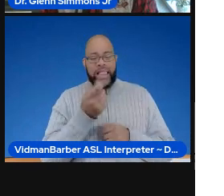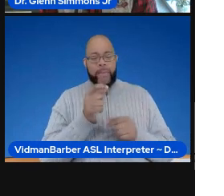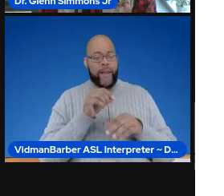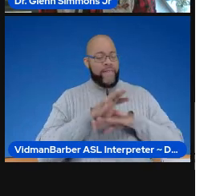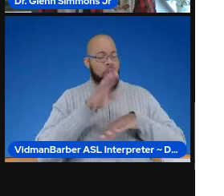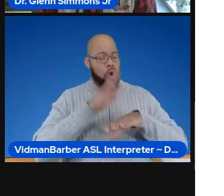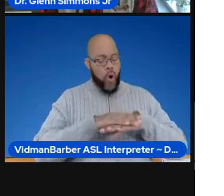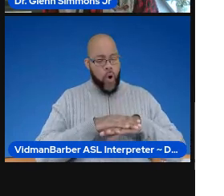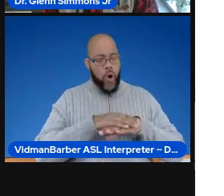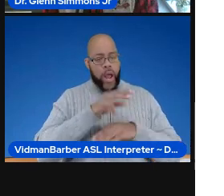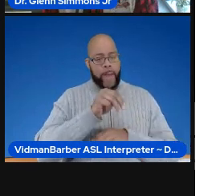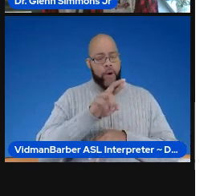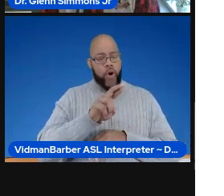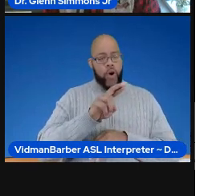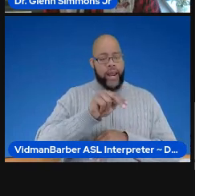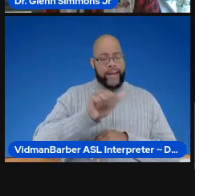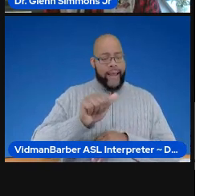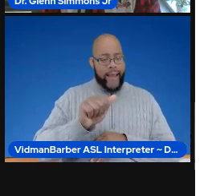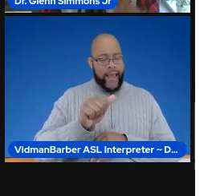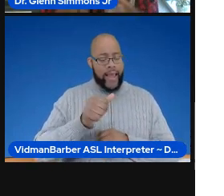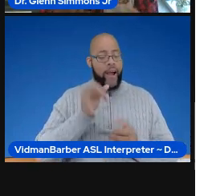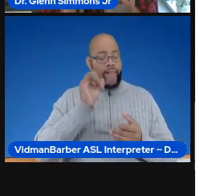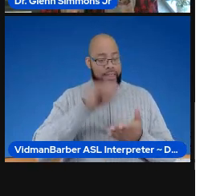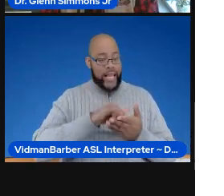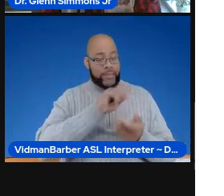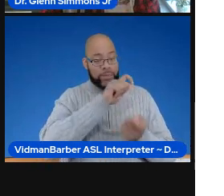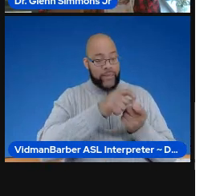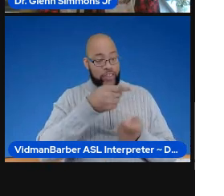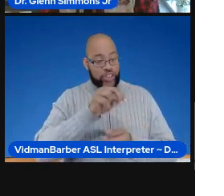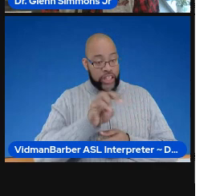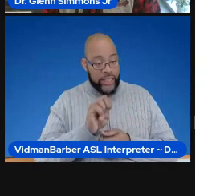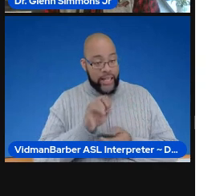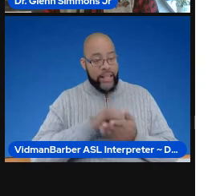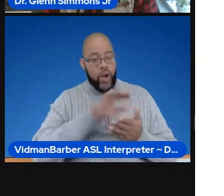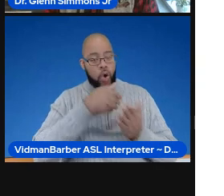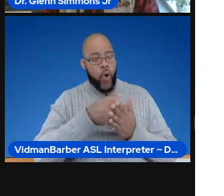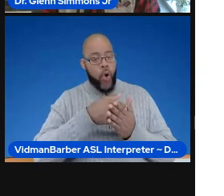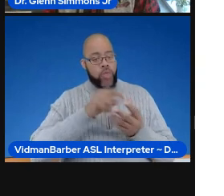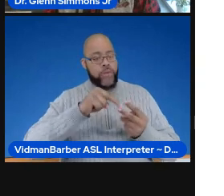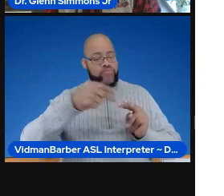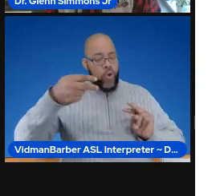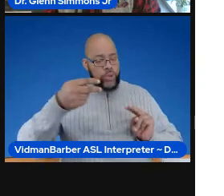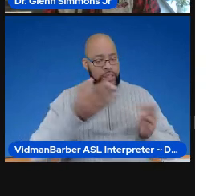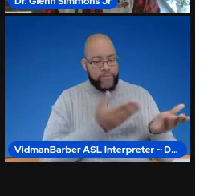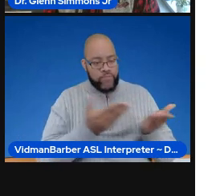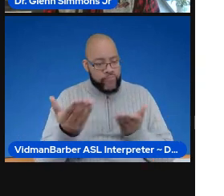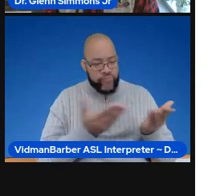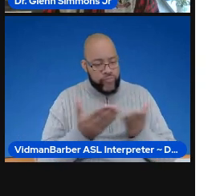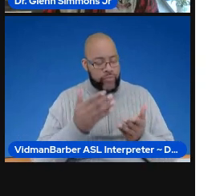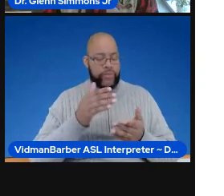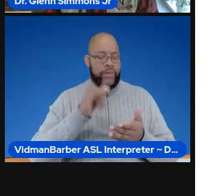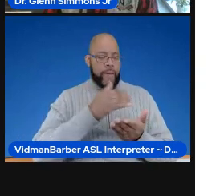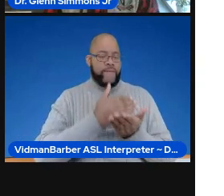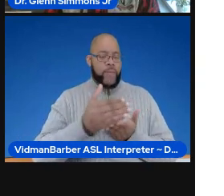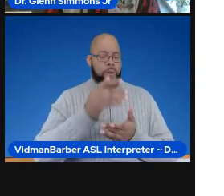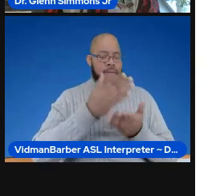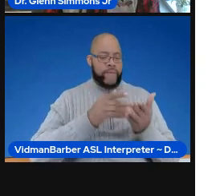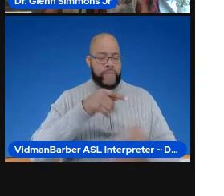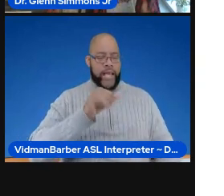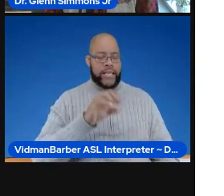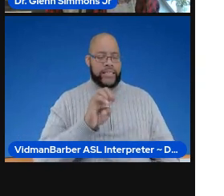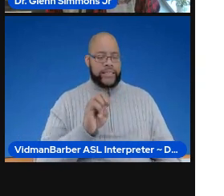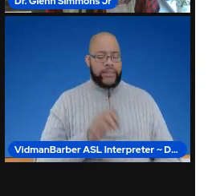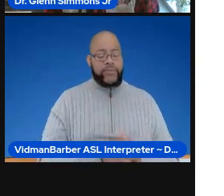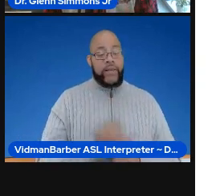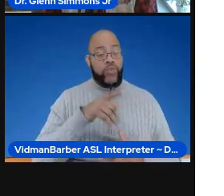the mRNA expression of that particular gene. So this is all at the protein shuttling stage. And if